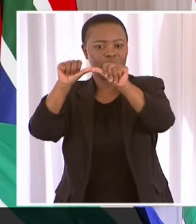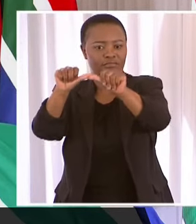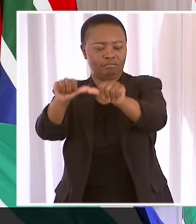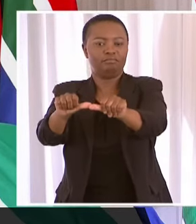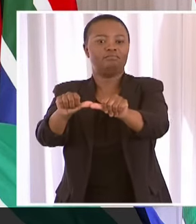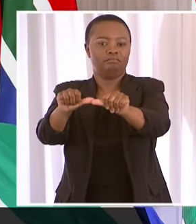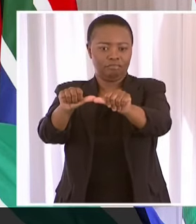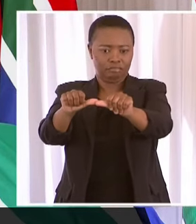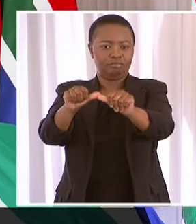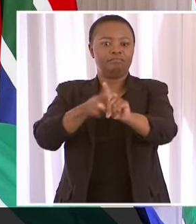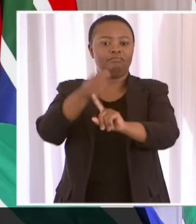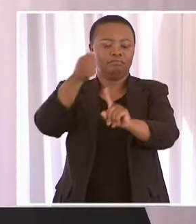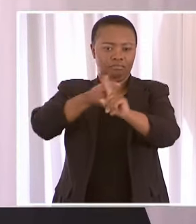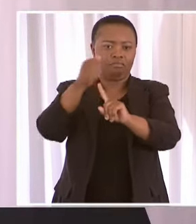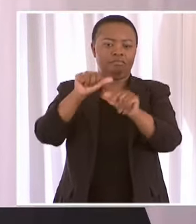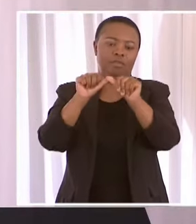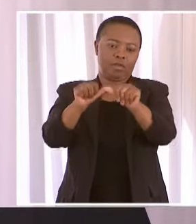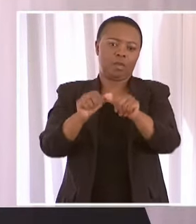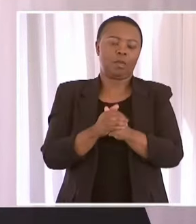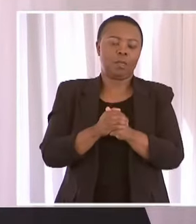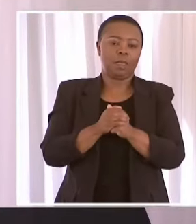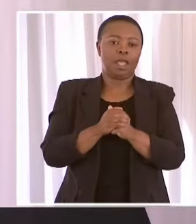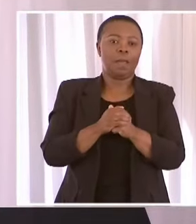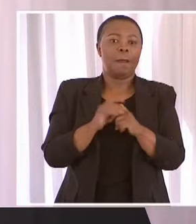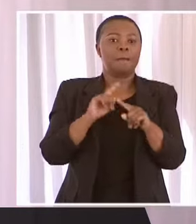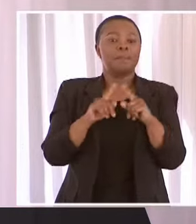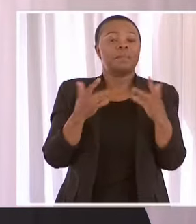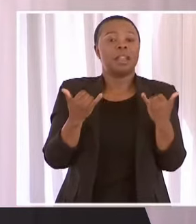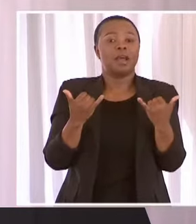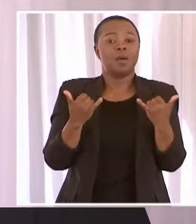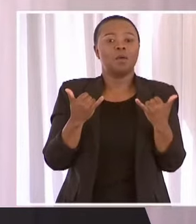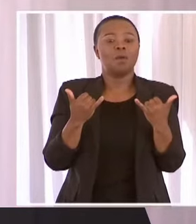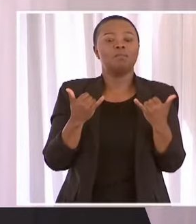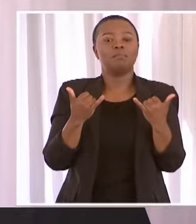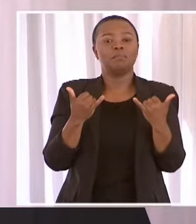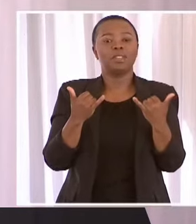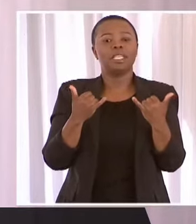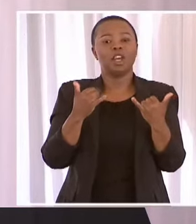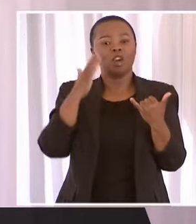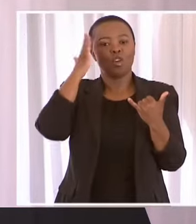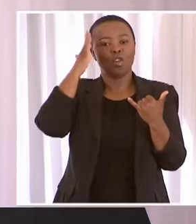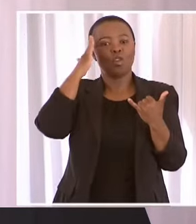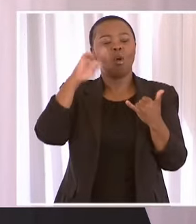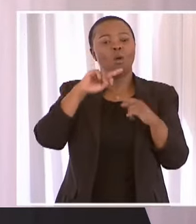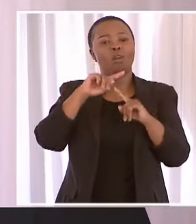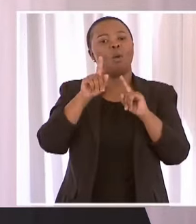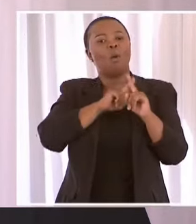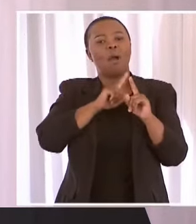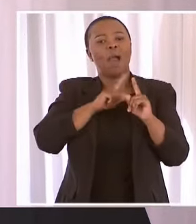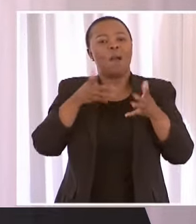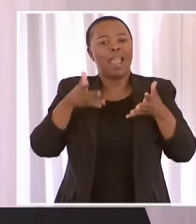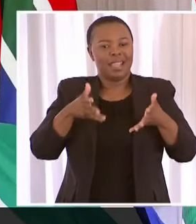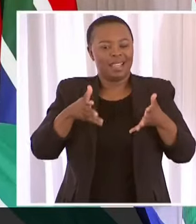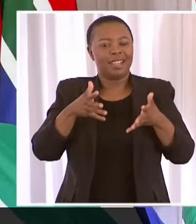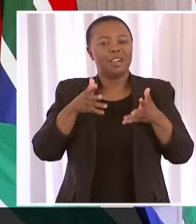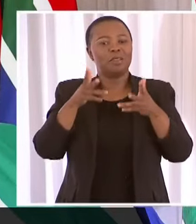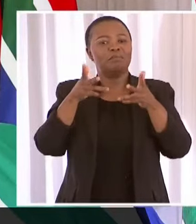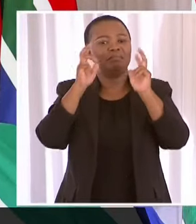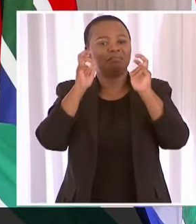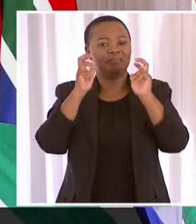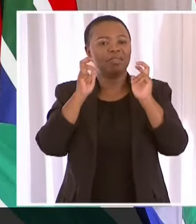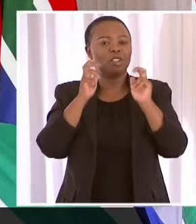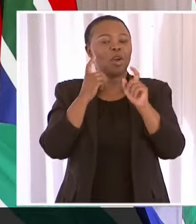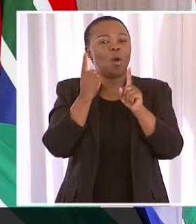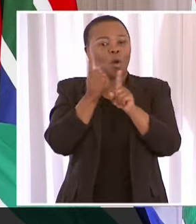because no Pahad ever really lets an argument go, and he would never let me get the last word in when he was here, you were still wrong